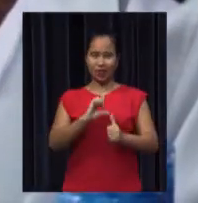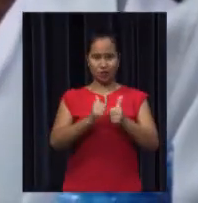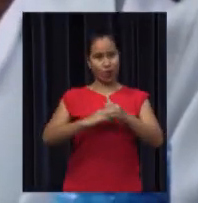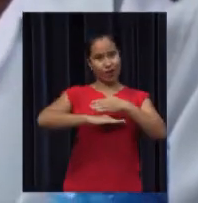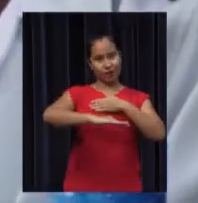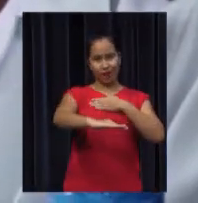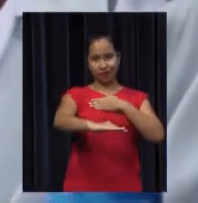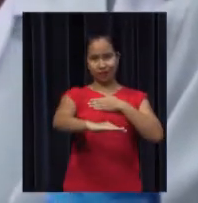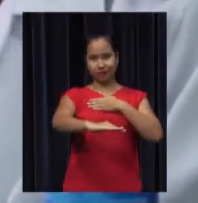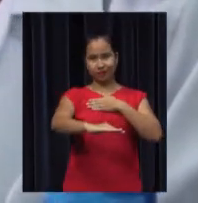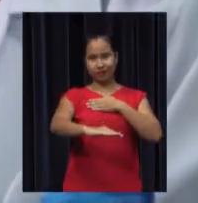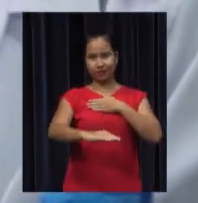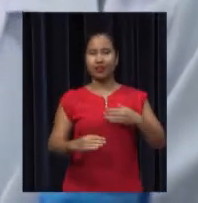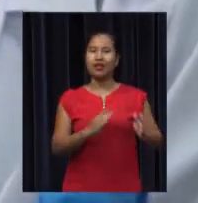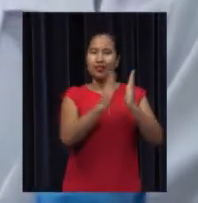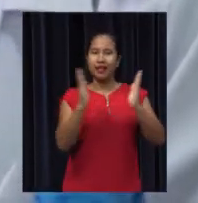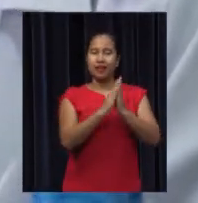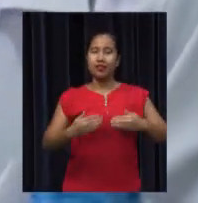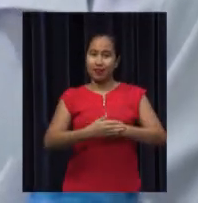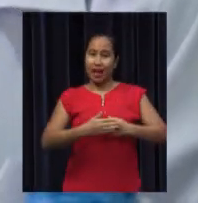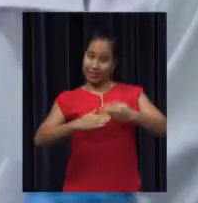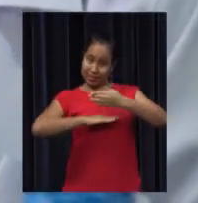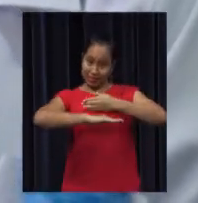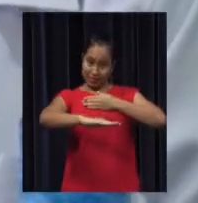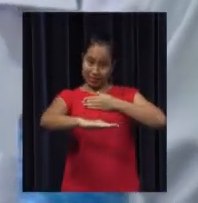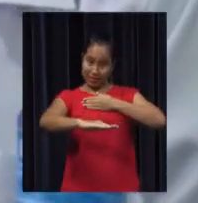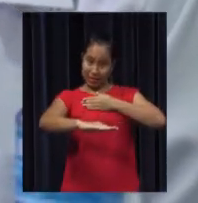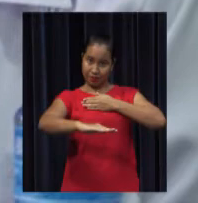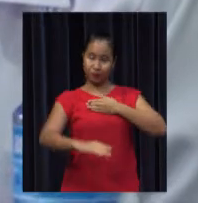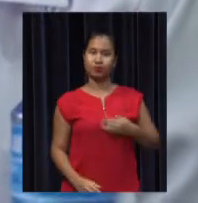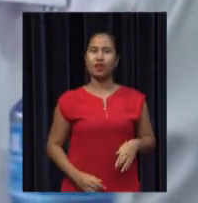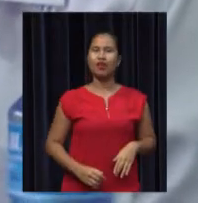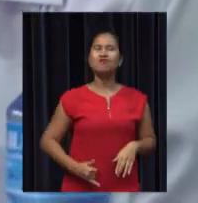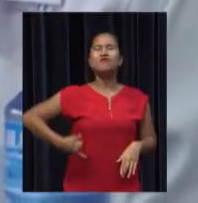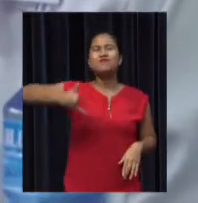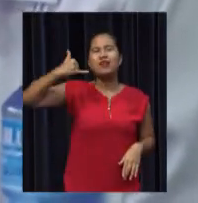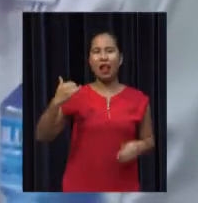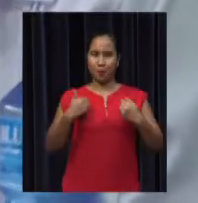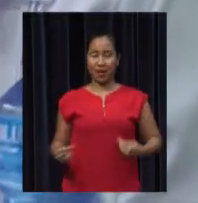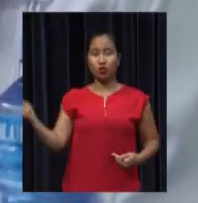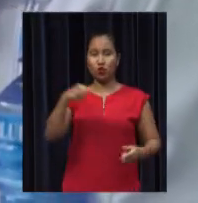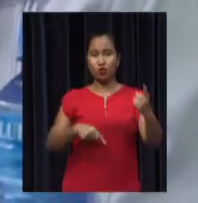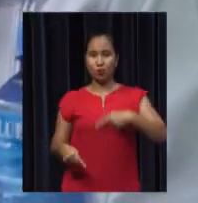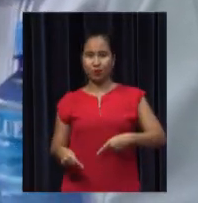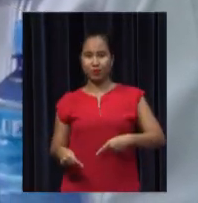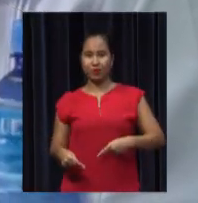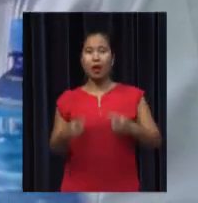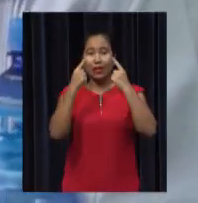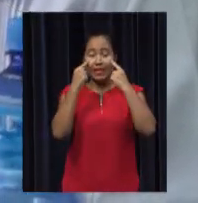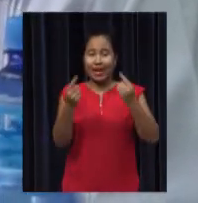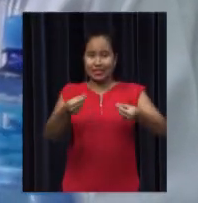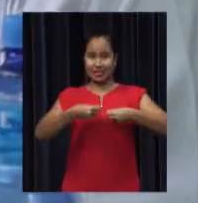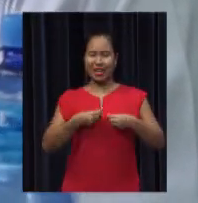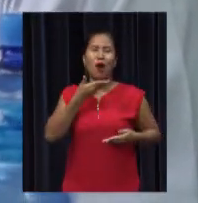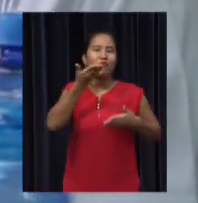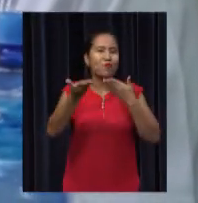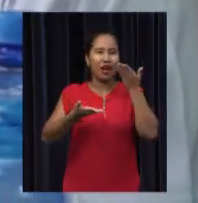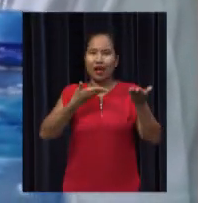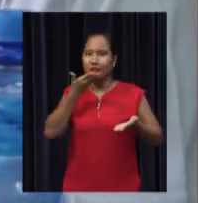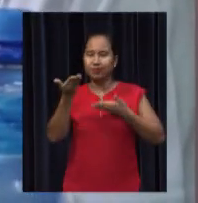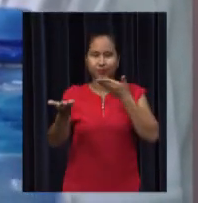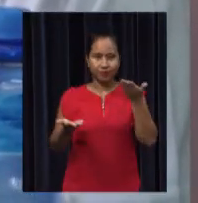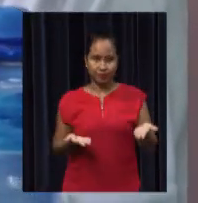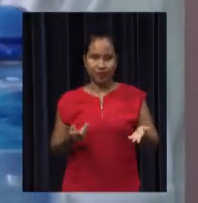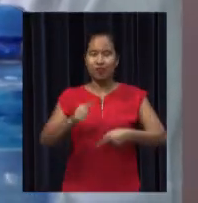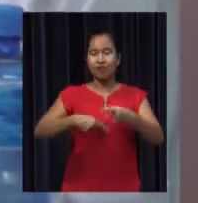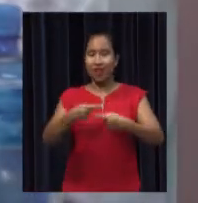also pointed out. During a well-attended meeting in the community hall, the public had the opportunity to ask questions